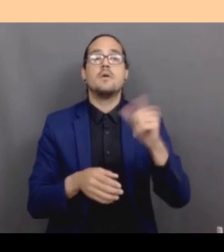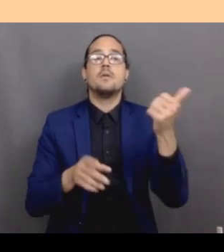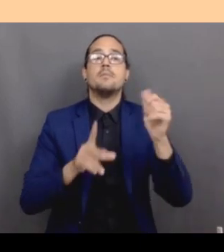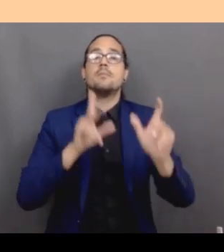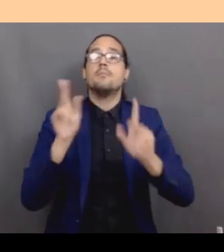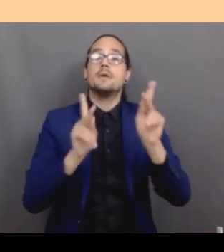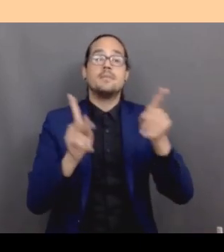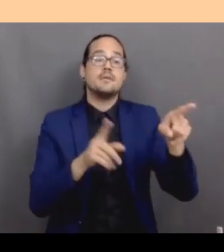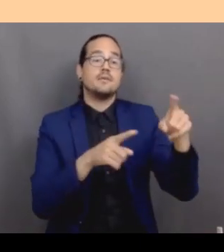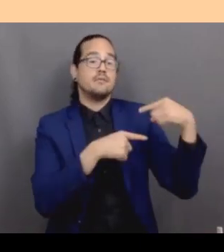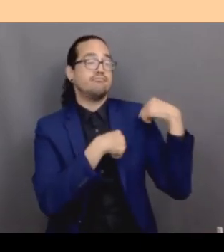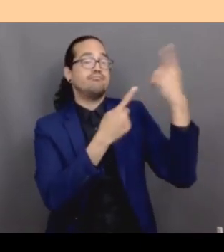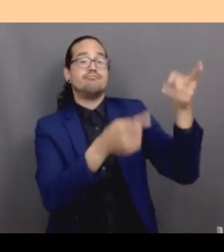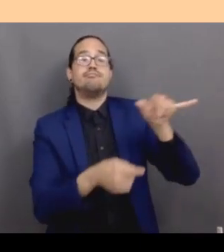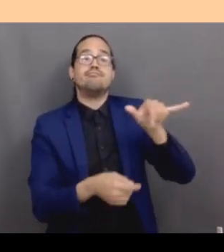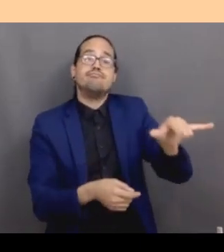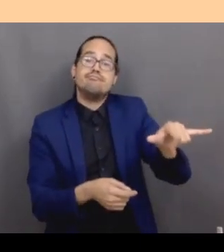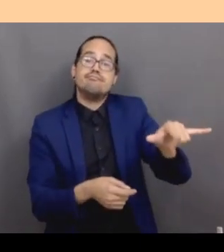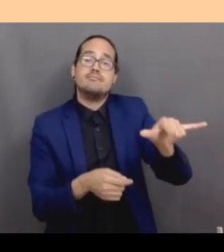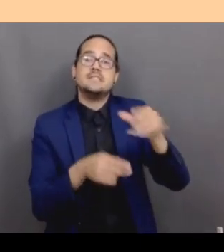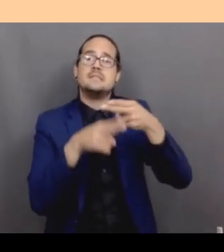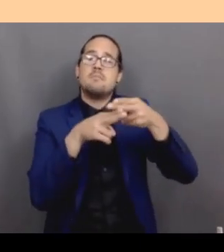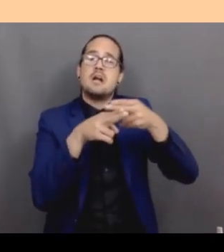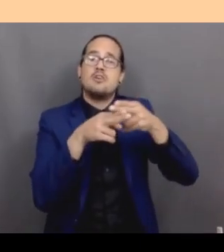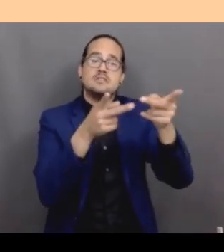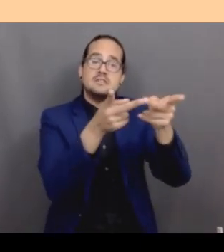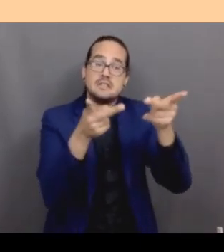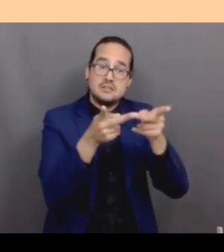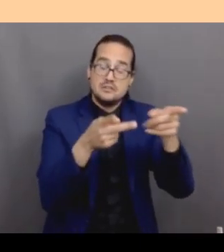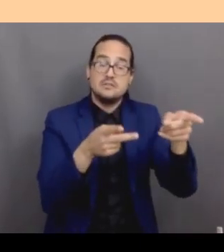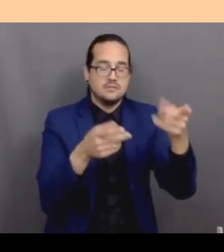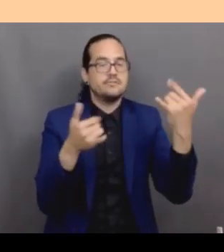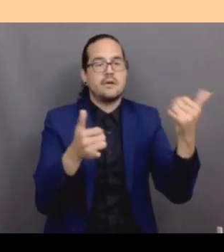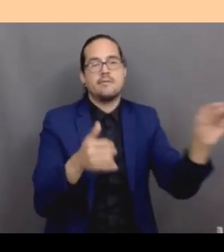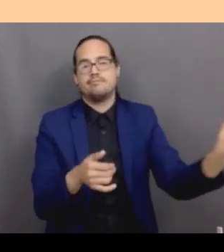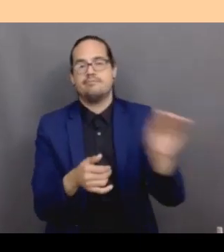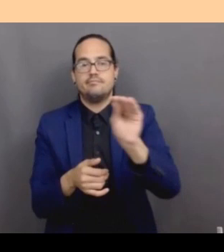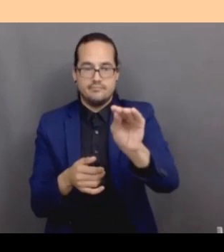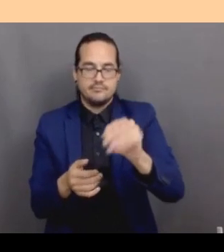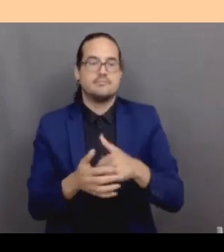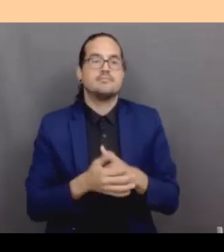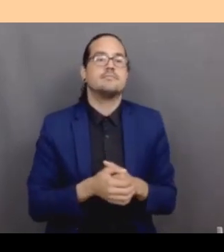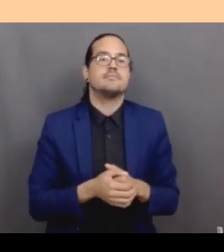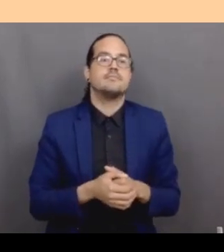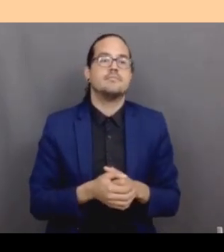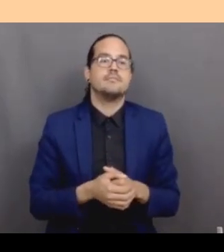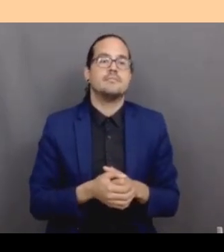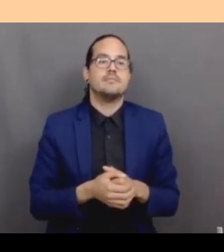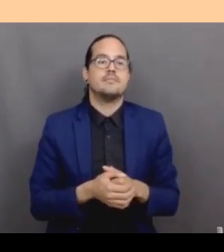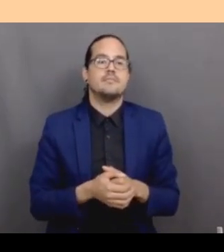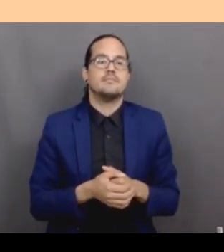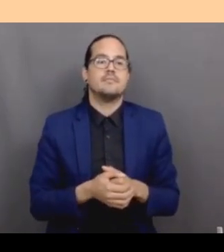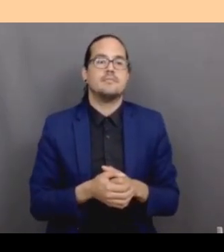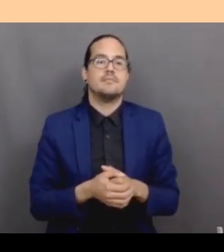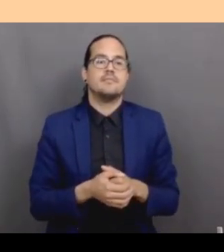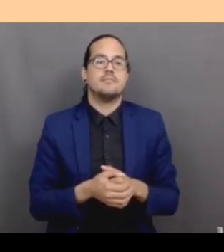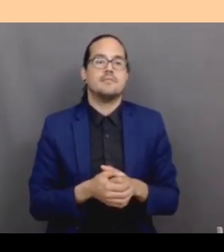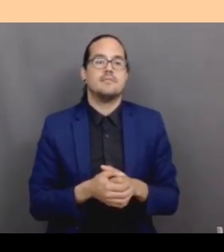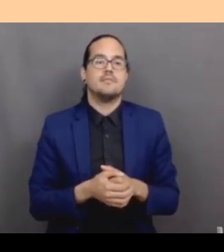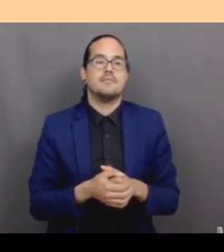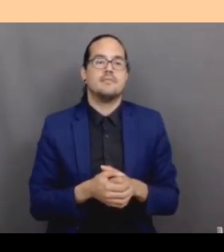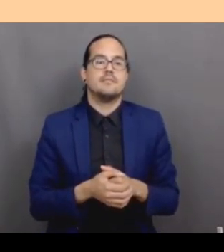staff are trauma-informed training and that they're able to work with the homeless populations. We're also providing